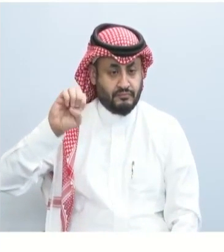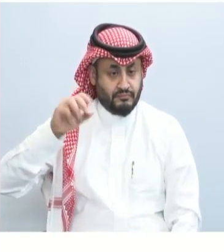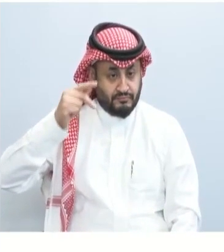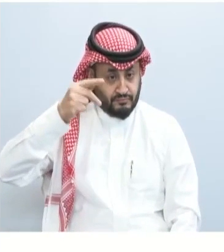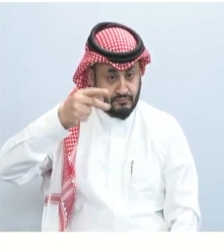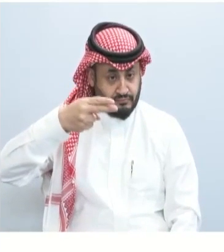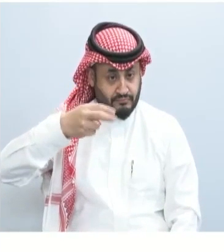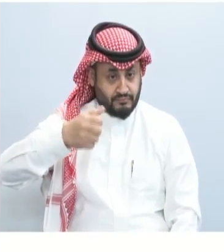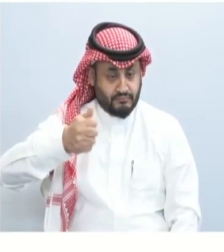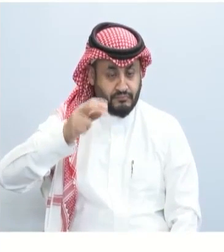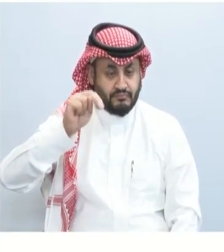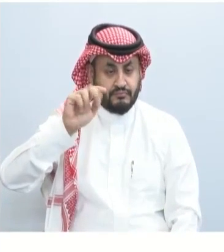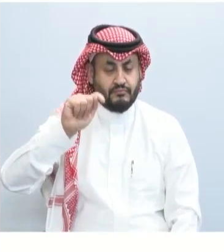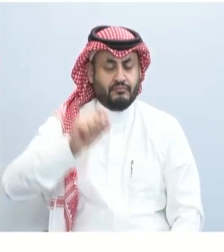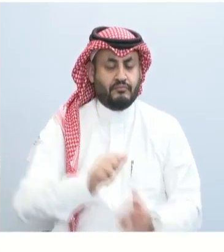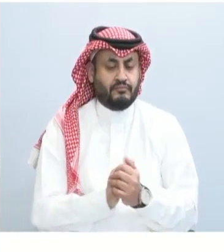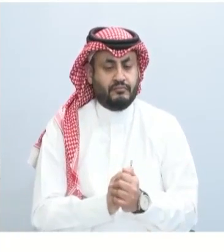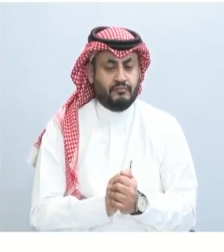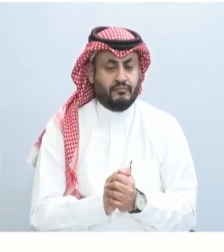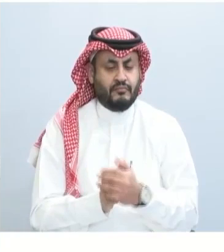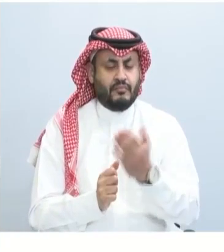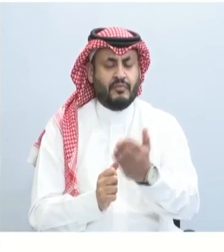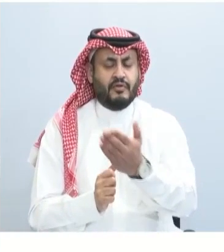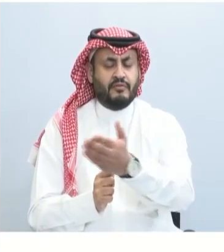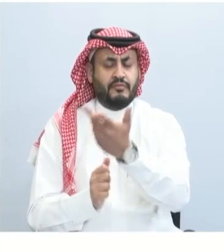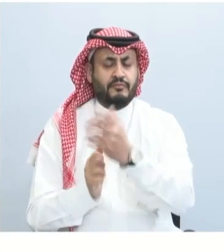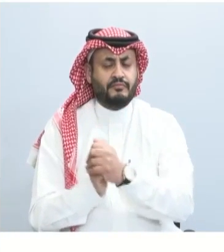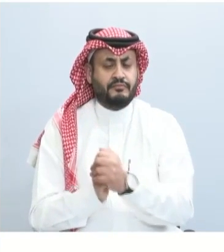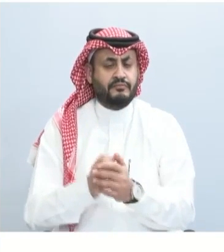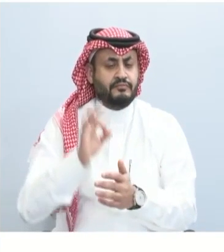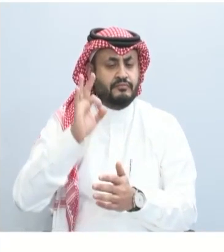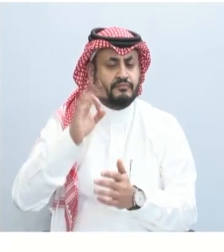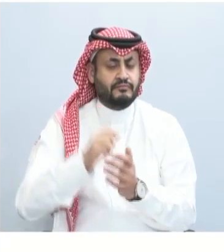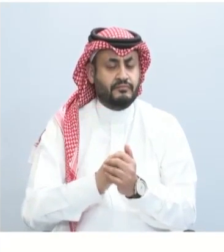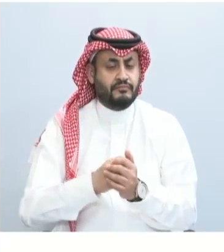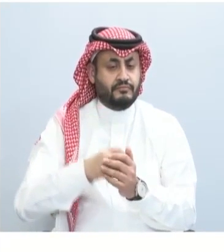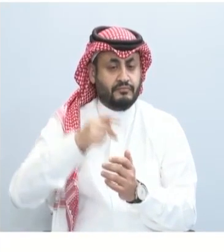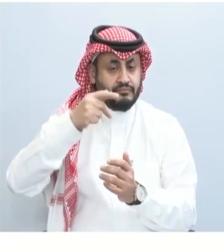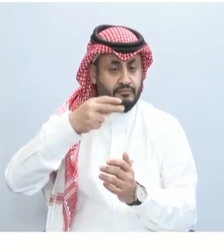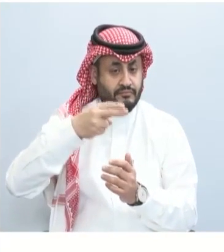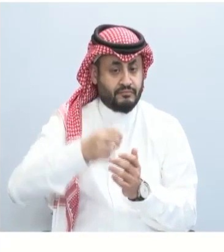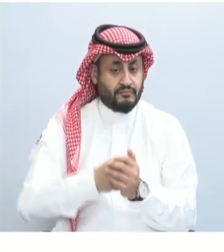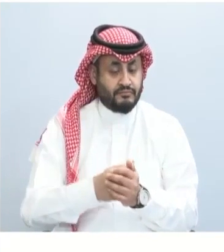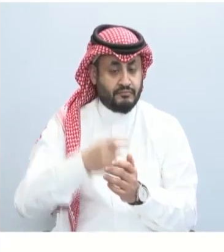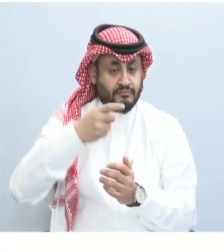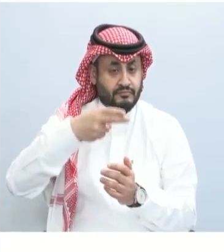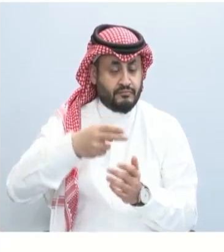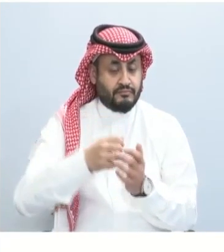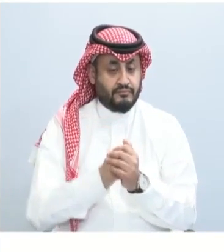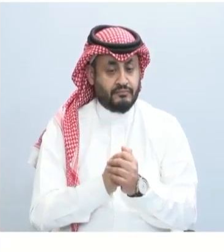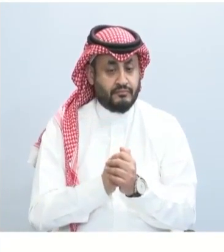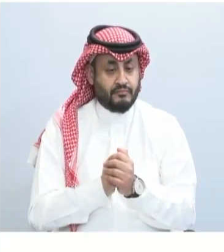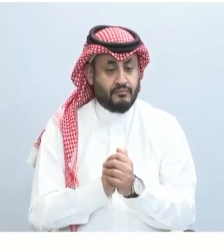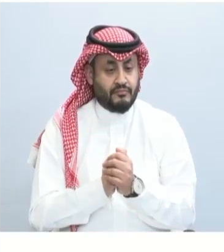elephant. Elephant. So what do you think? Elephant. Do you recall or remember how